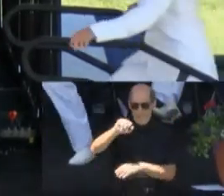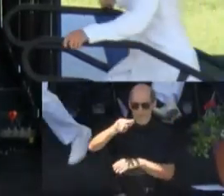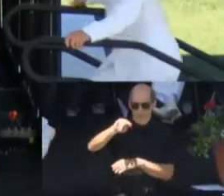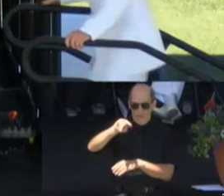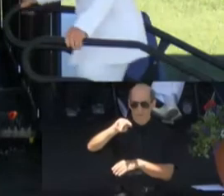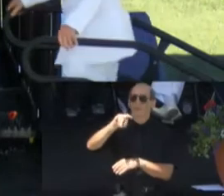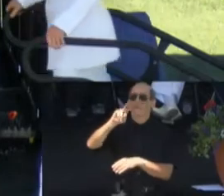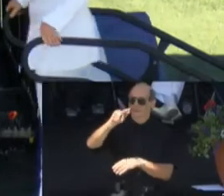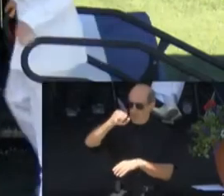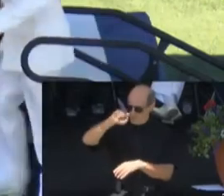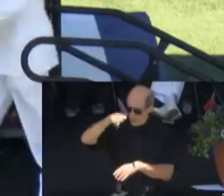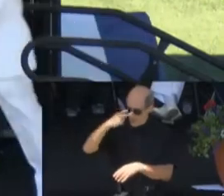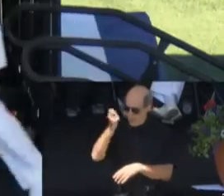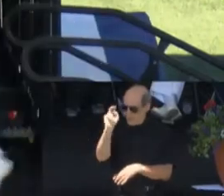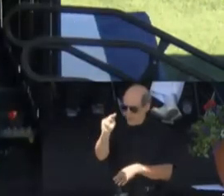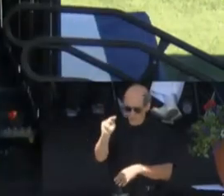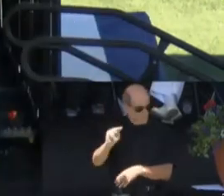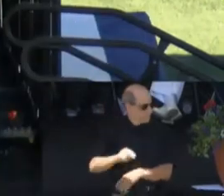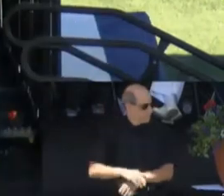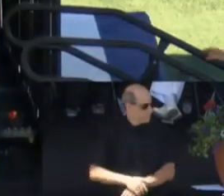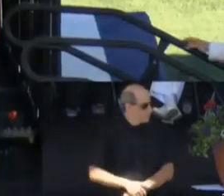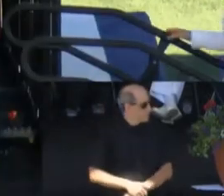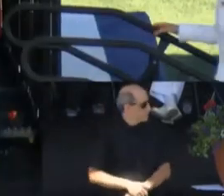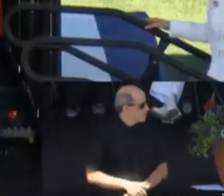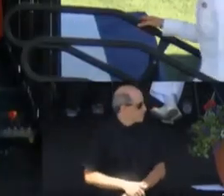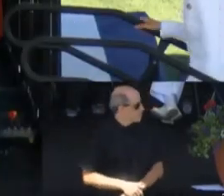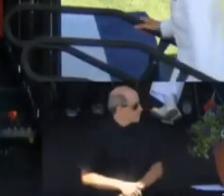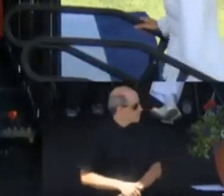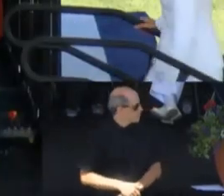Nathan Matthew Hinkle.